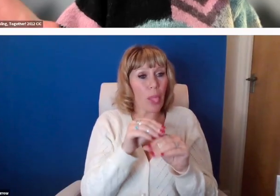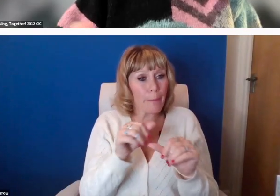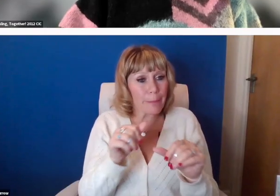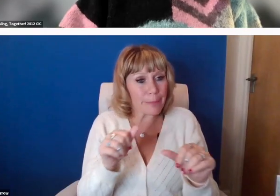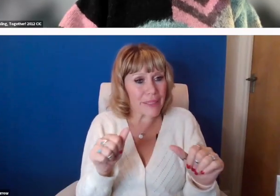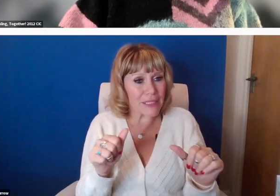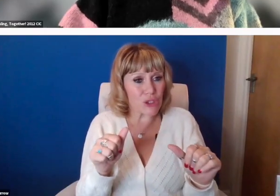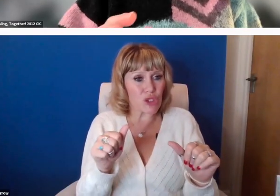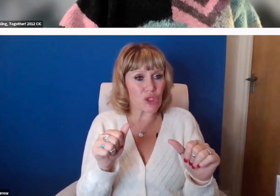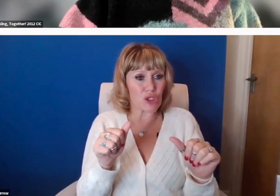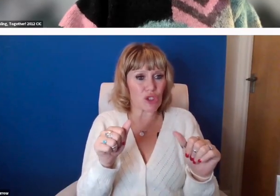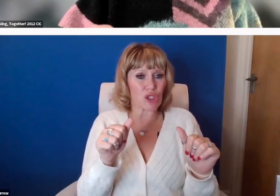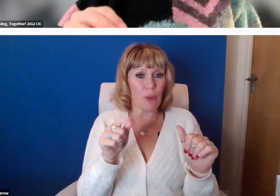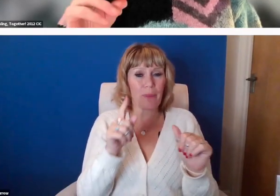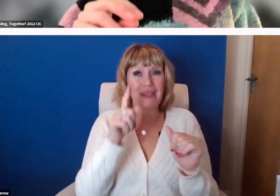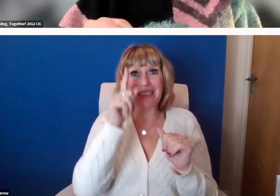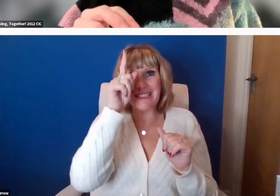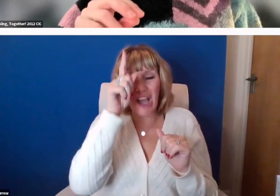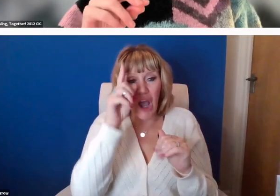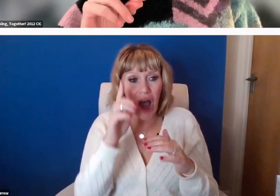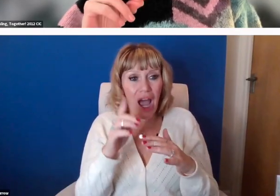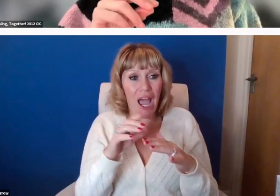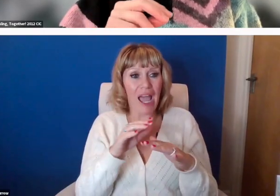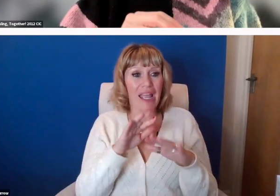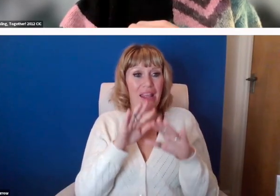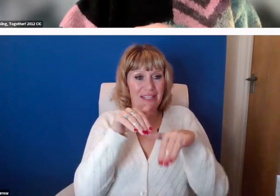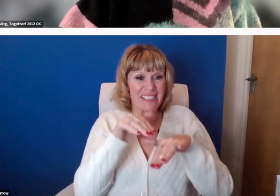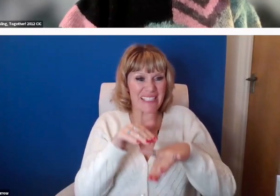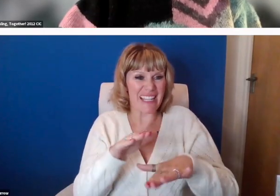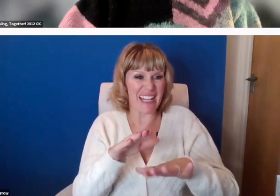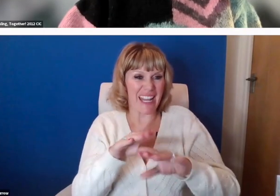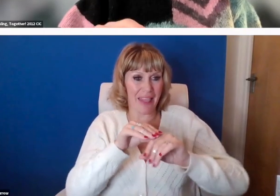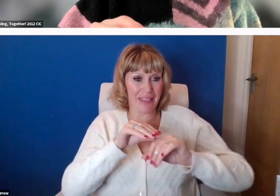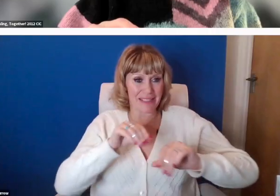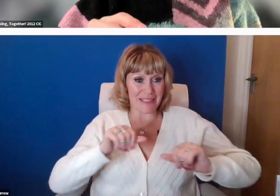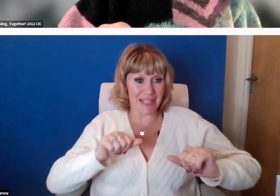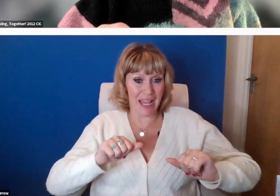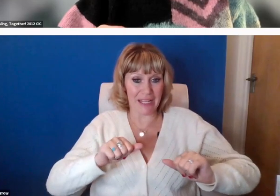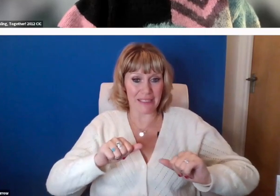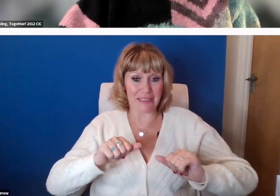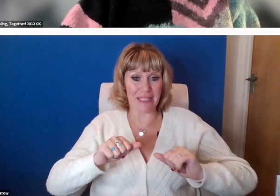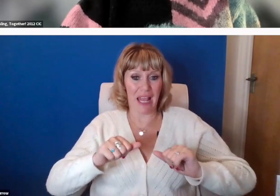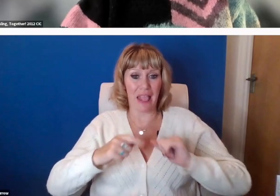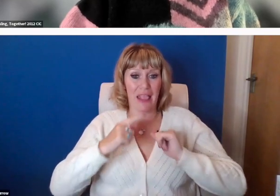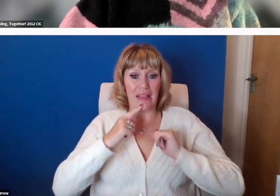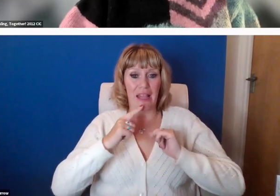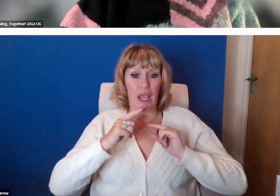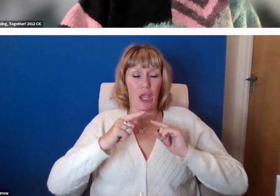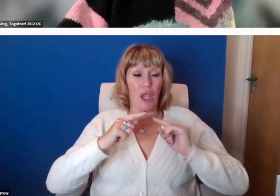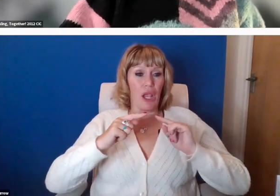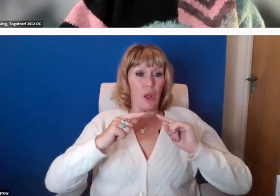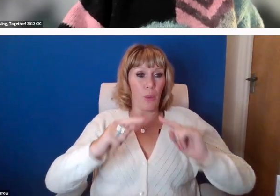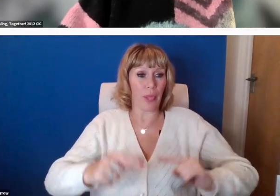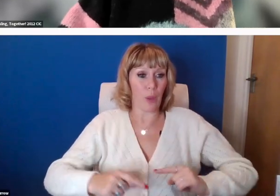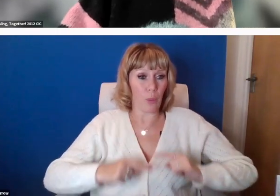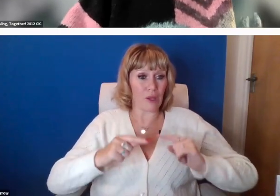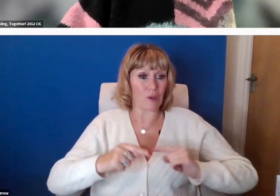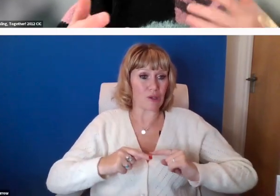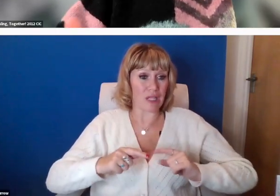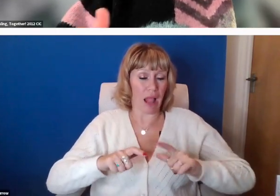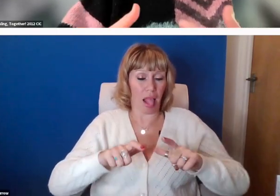of course, what I love about this is the title says it all. You're in your wheelchair stuck in the sand,